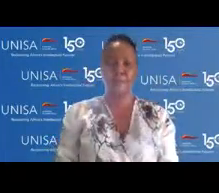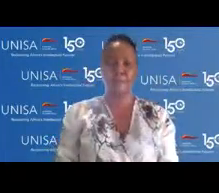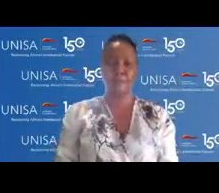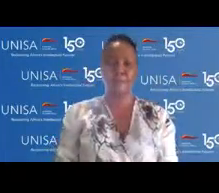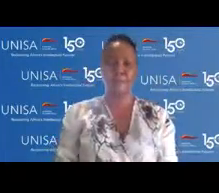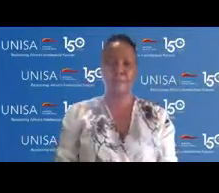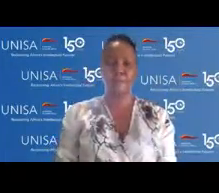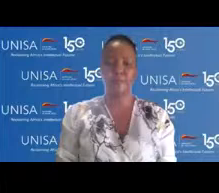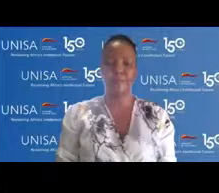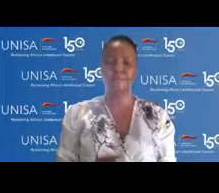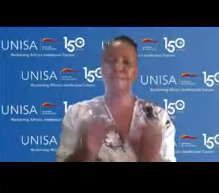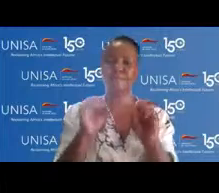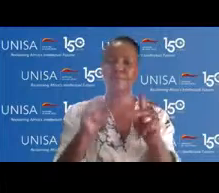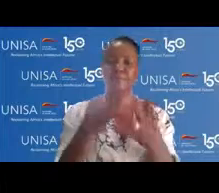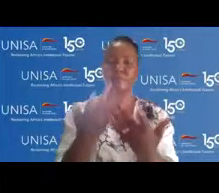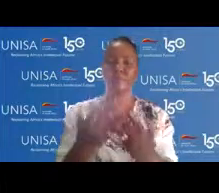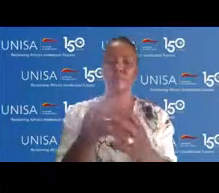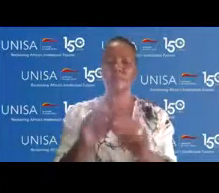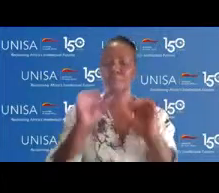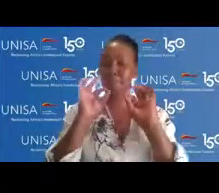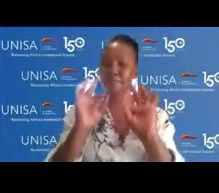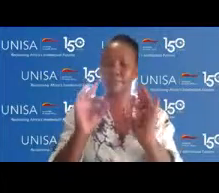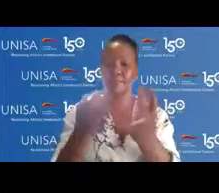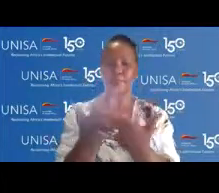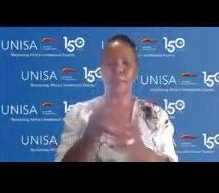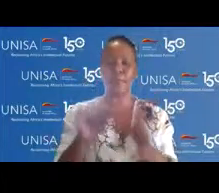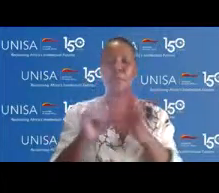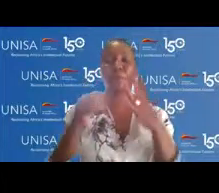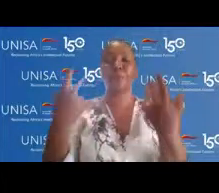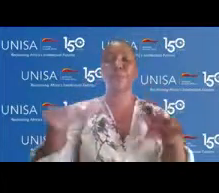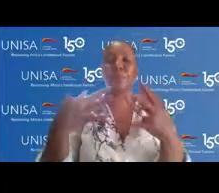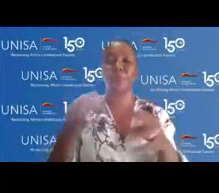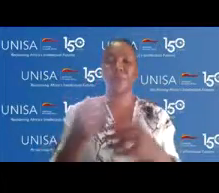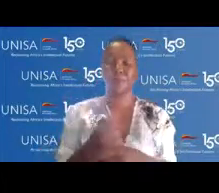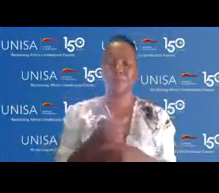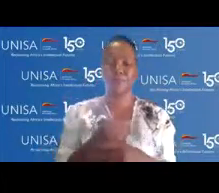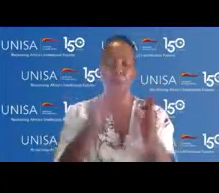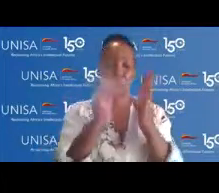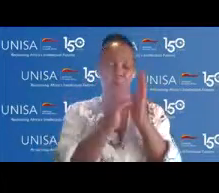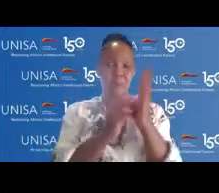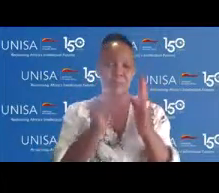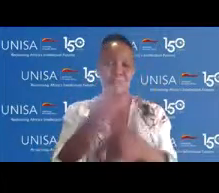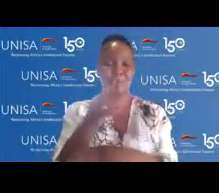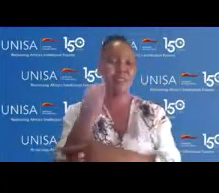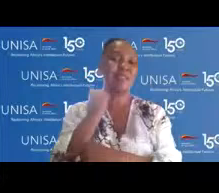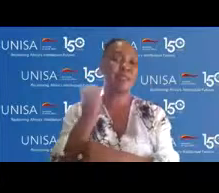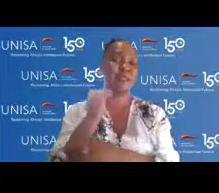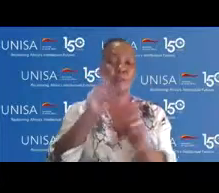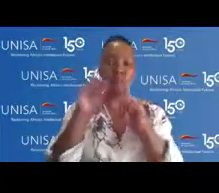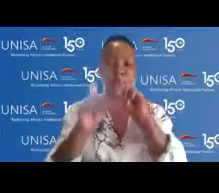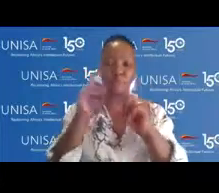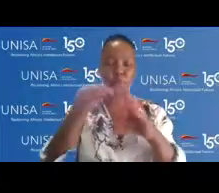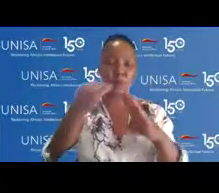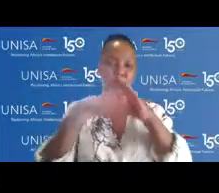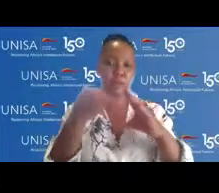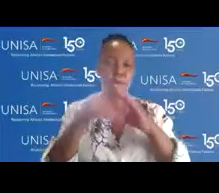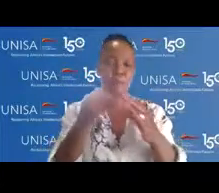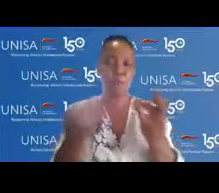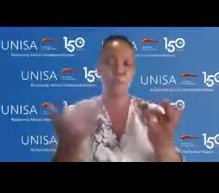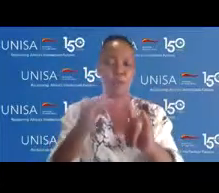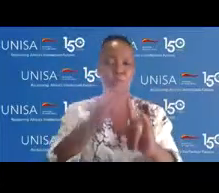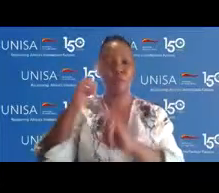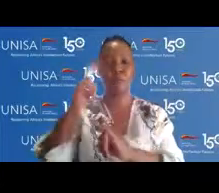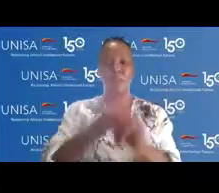Okay, all right, super. So that's very important for you. So we'll post this data queries email in the chat as well. I think it's